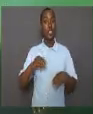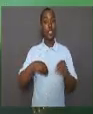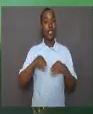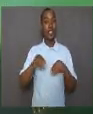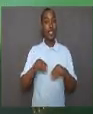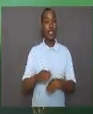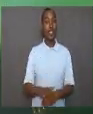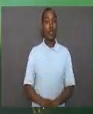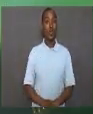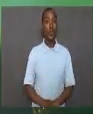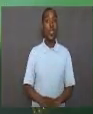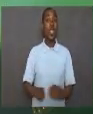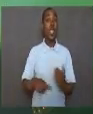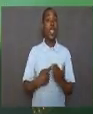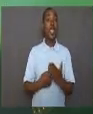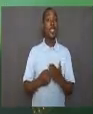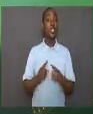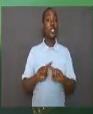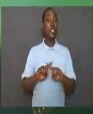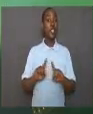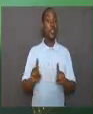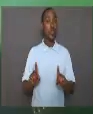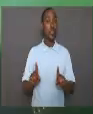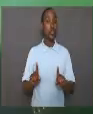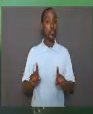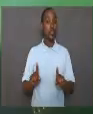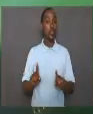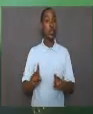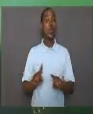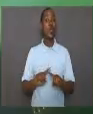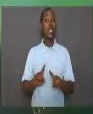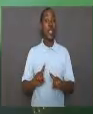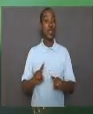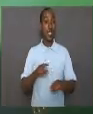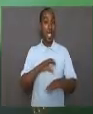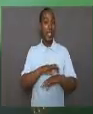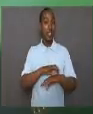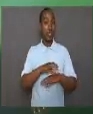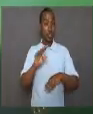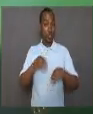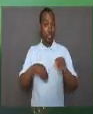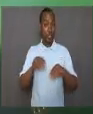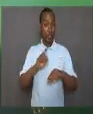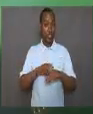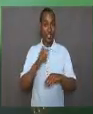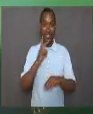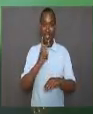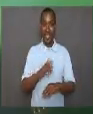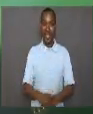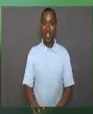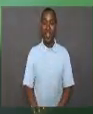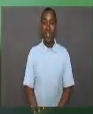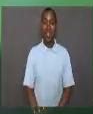be seen or felt in the movement of the ribcage, but